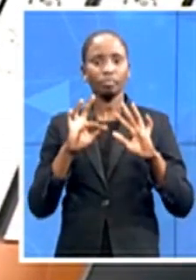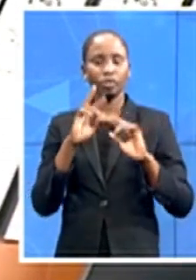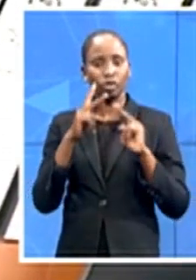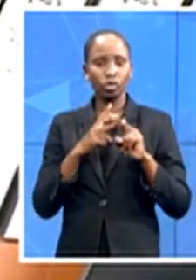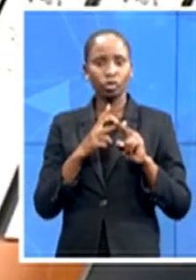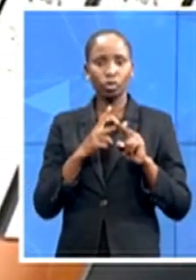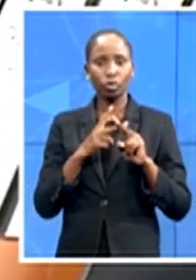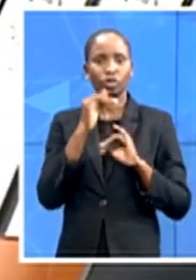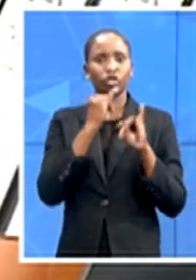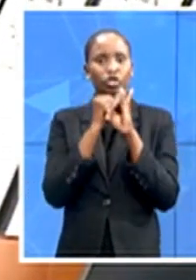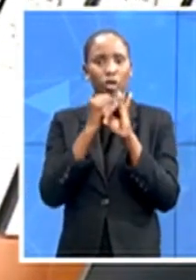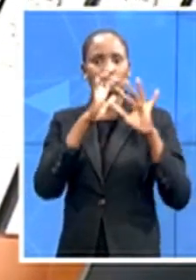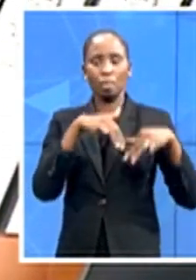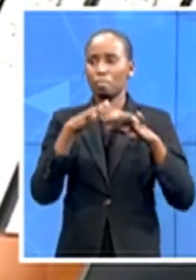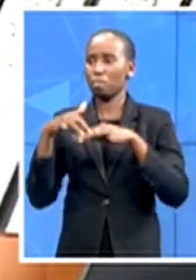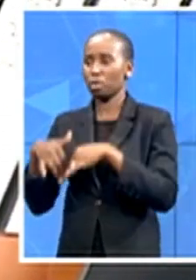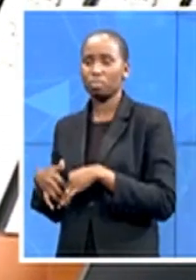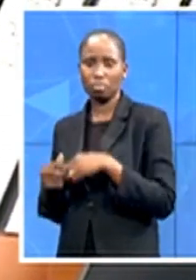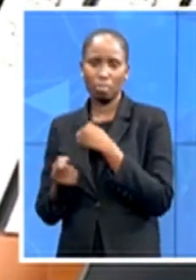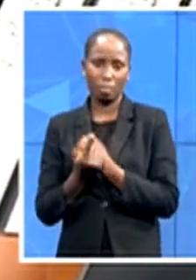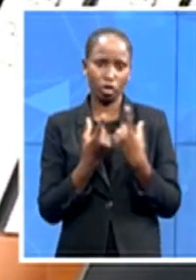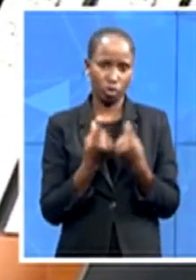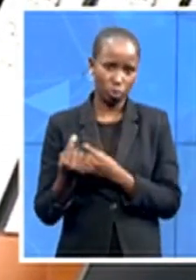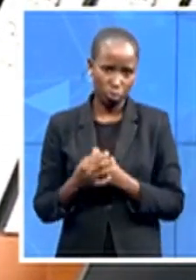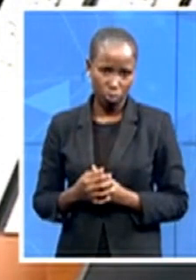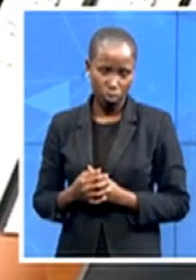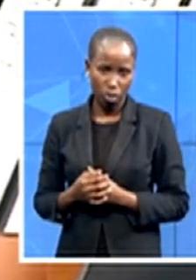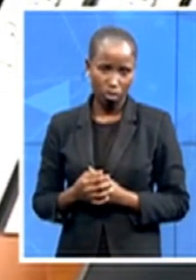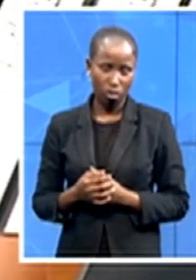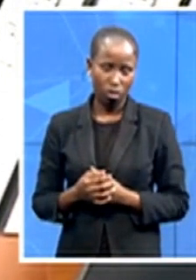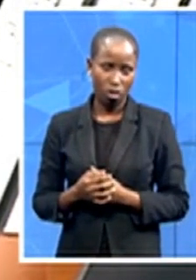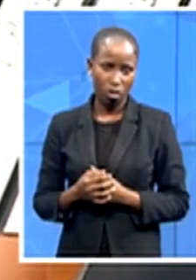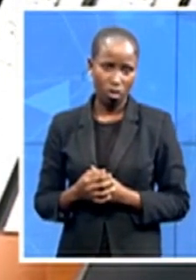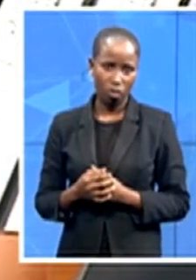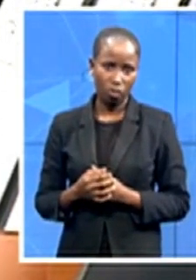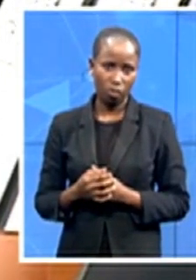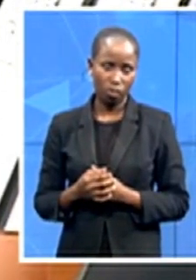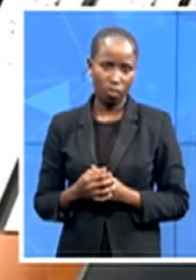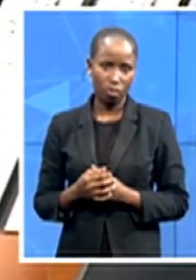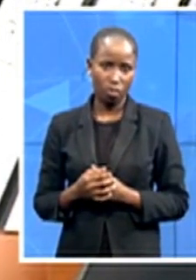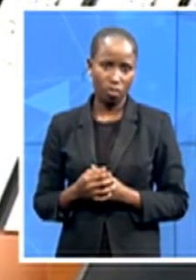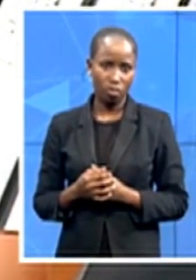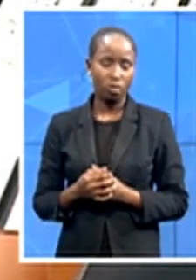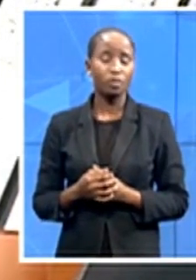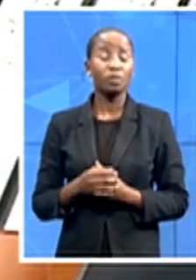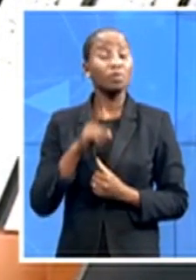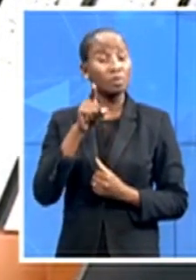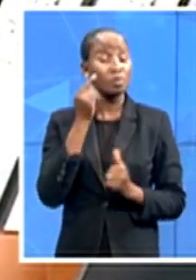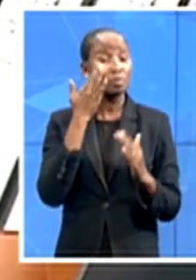It was also possible through this approach to resist some of the more